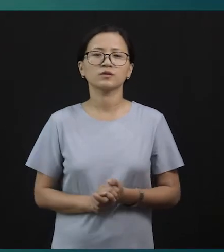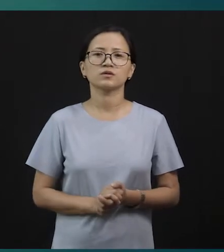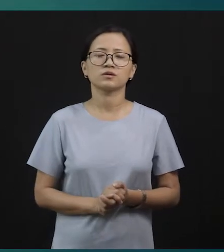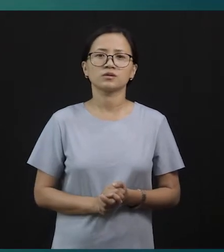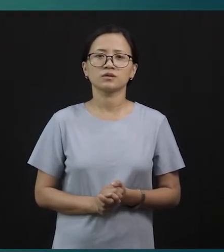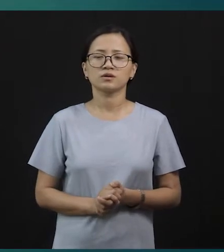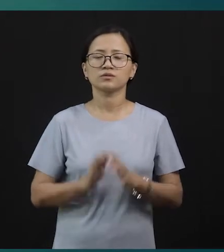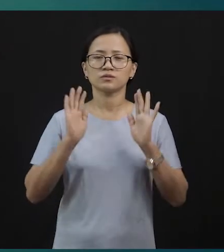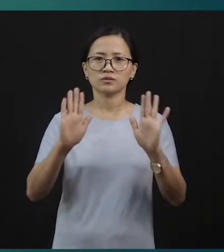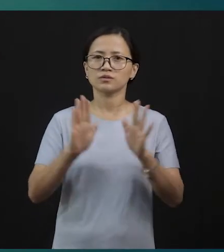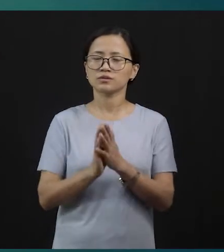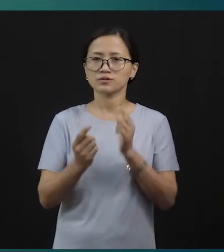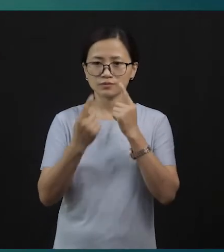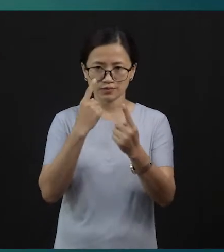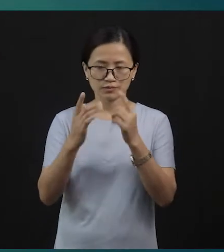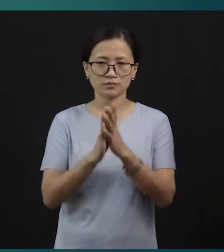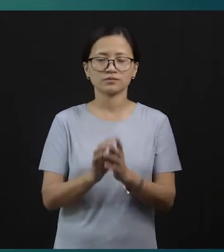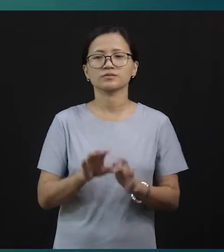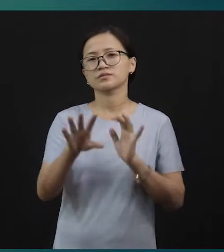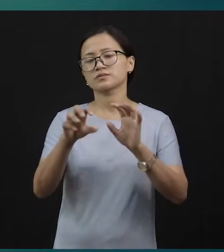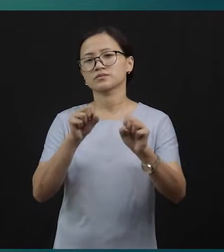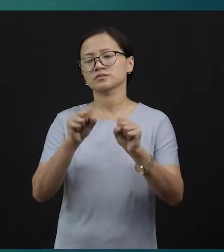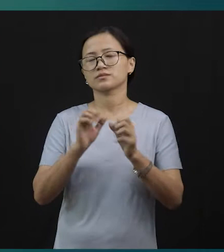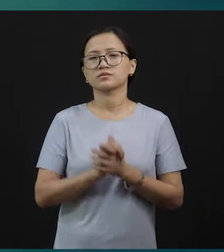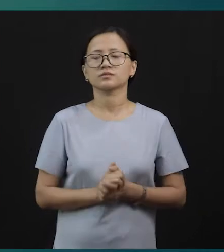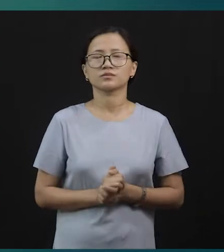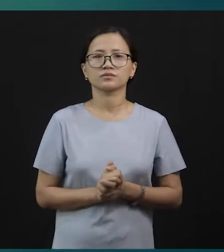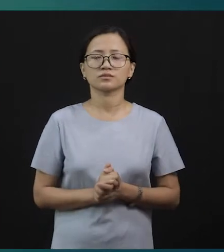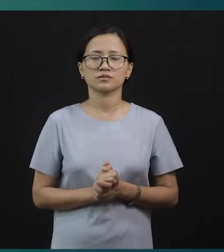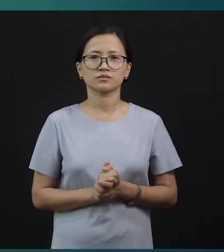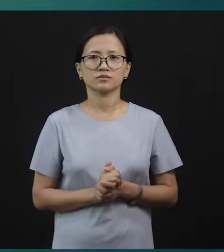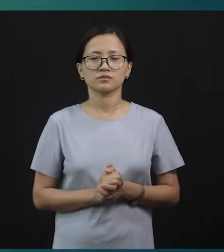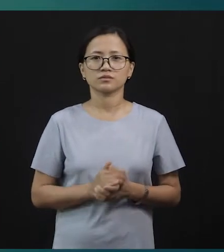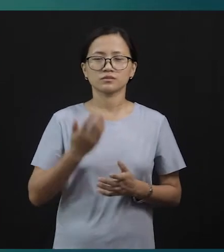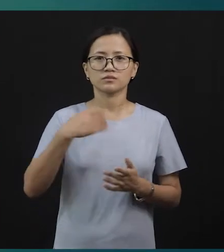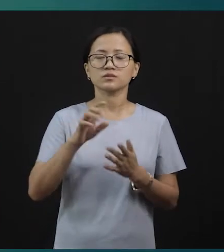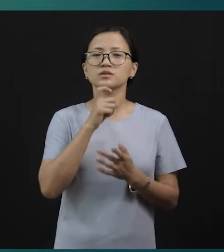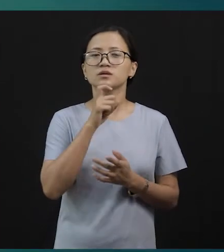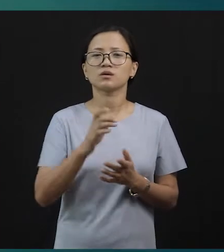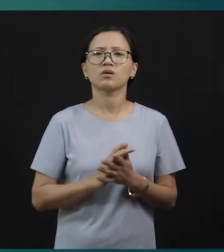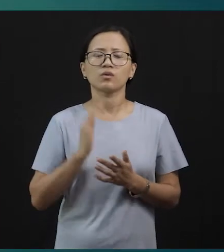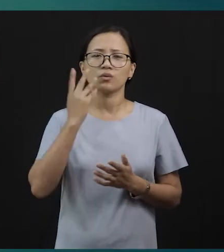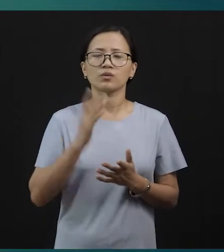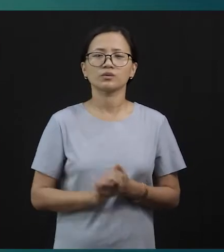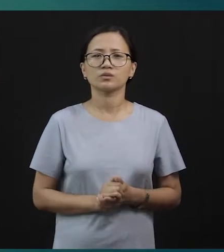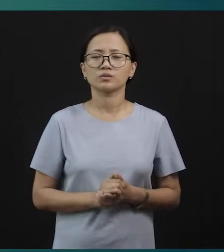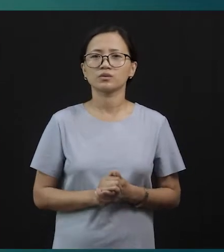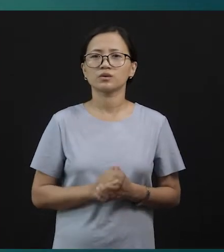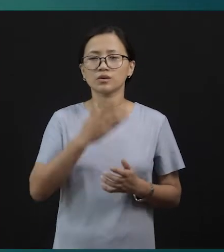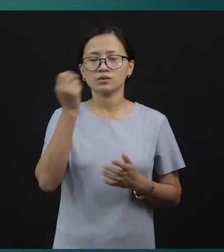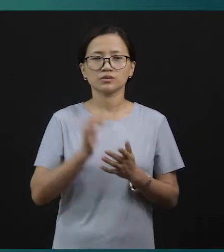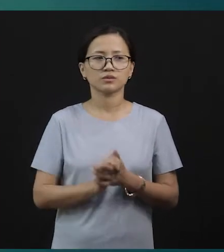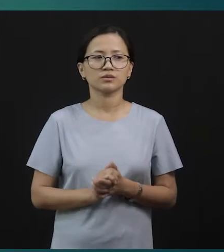that means you have discovered, okay? So that is called discovering. Now I'm going to ask you, when was the Cape of